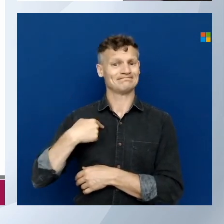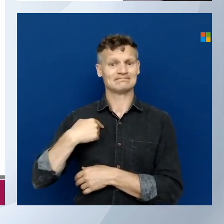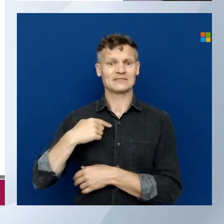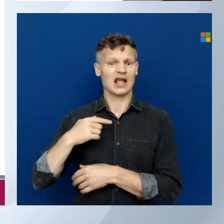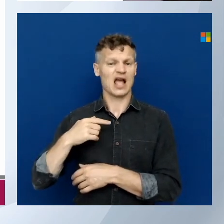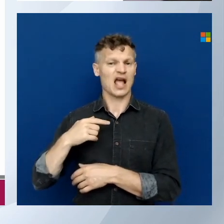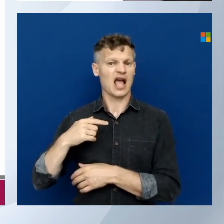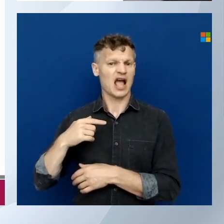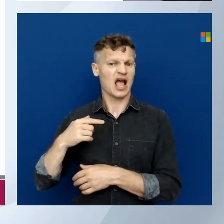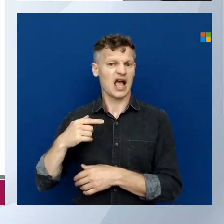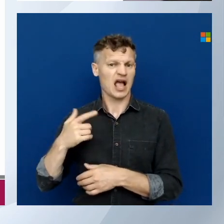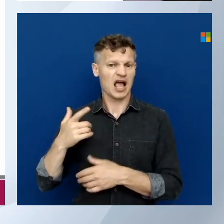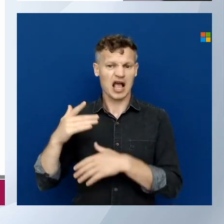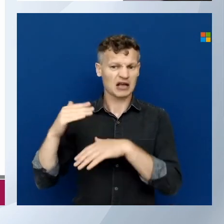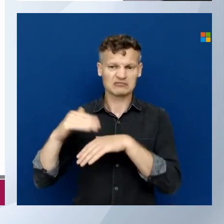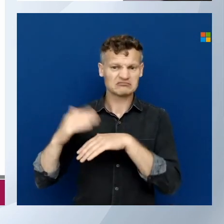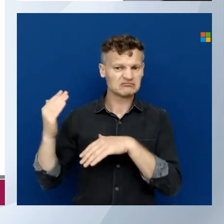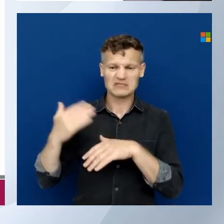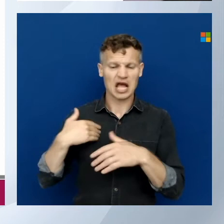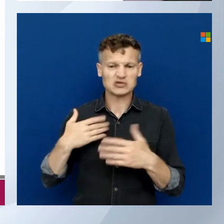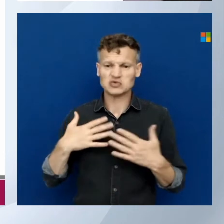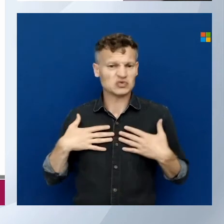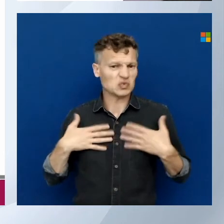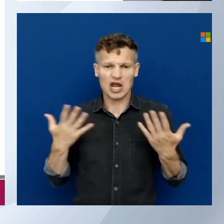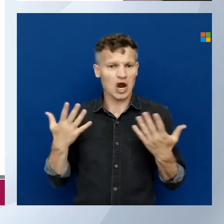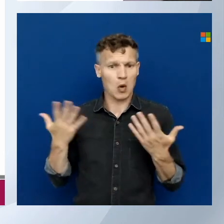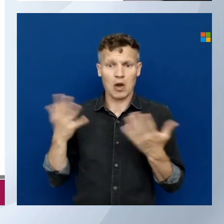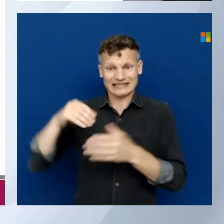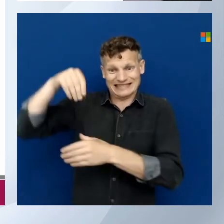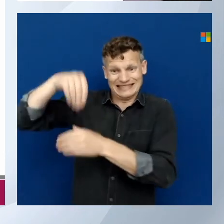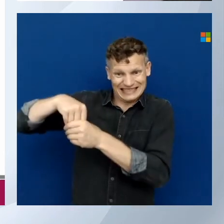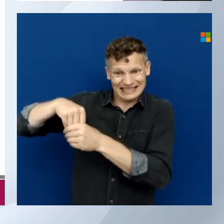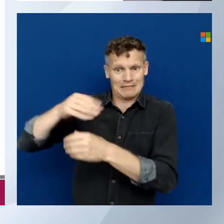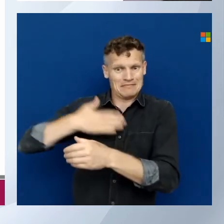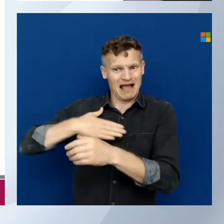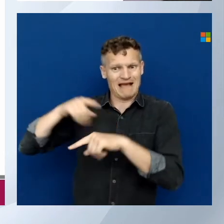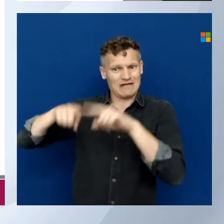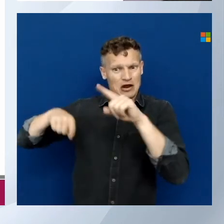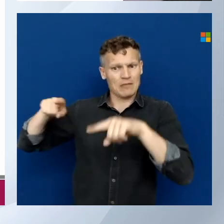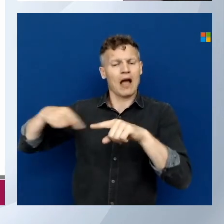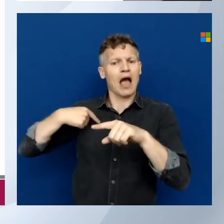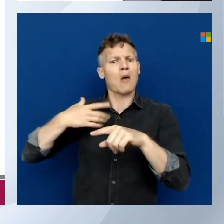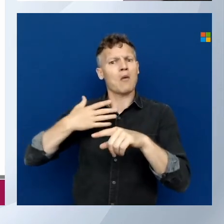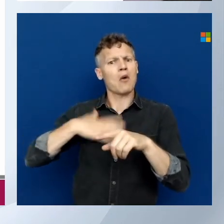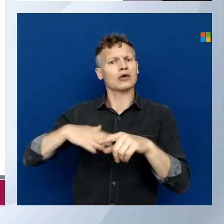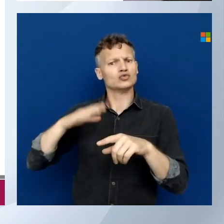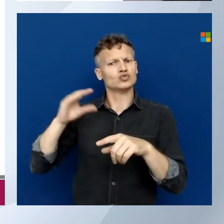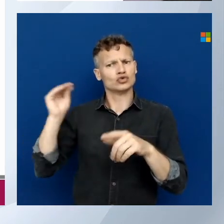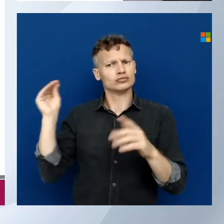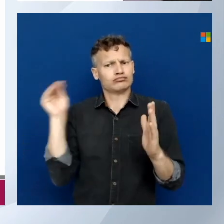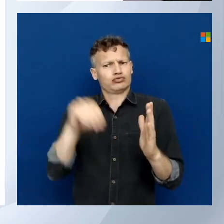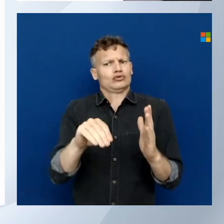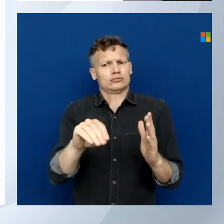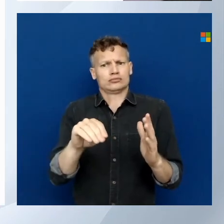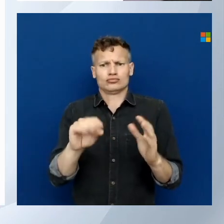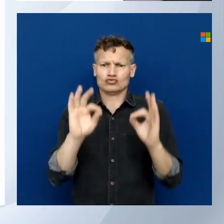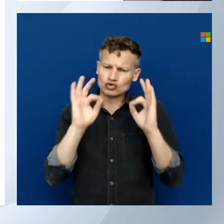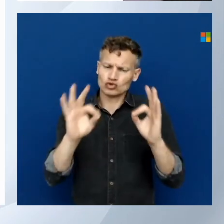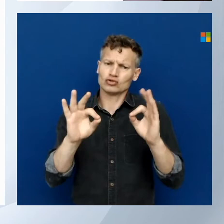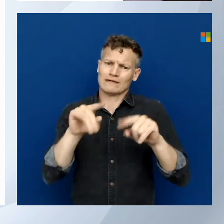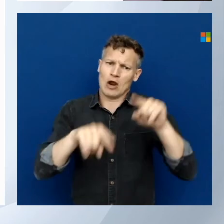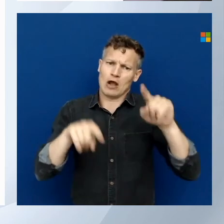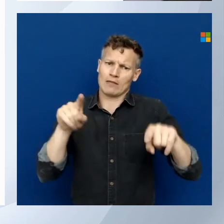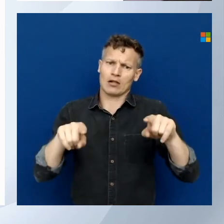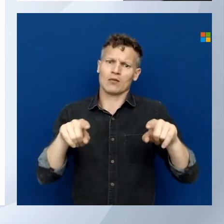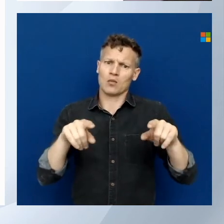my variable. I just want to make sure that I use the right variables within my deployment.